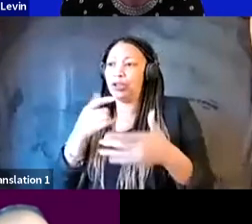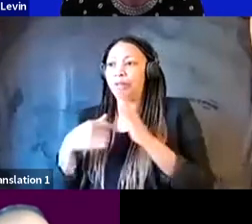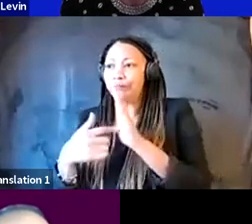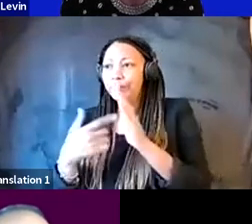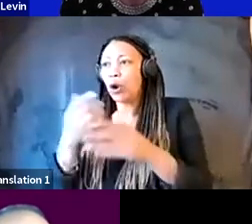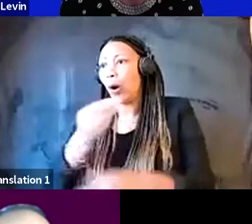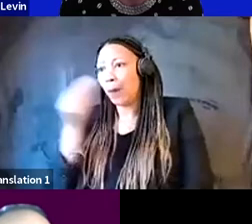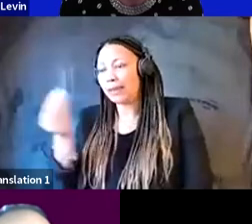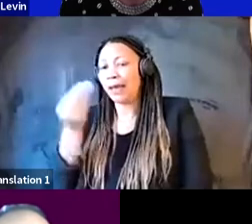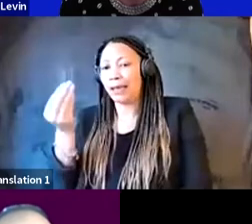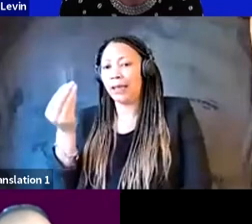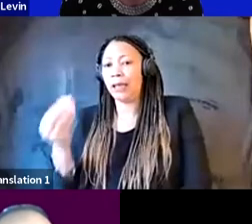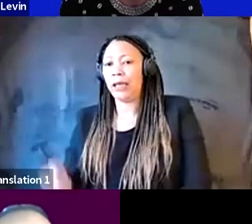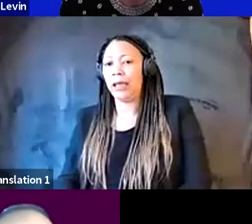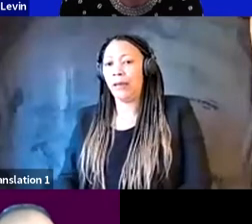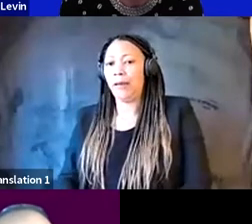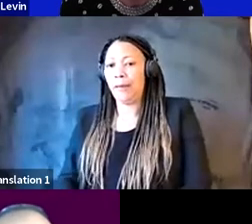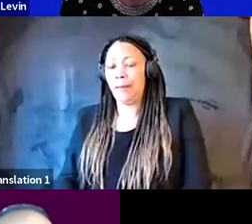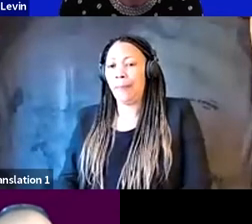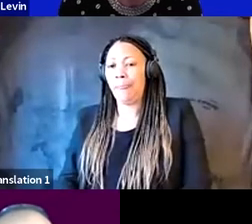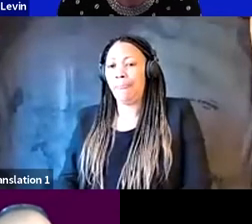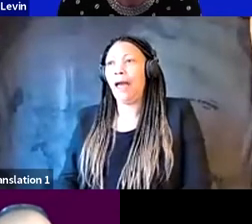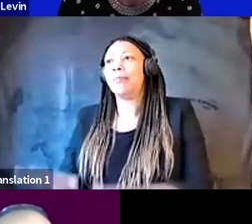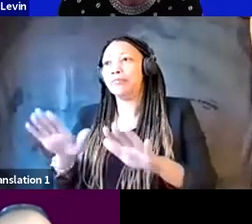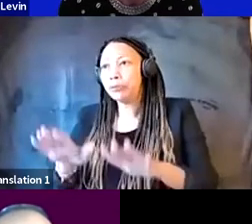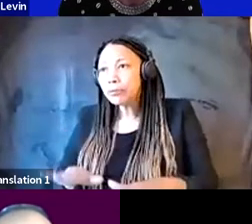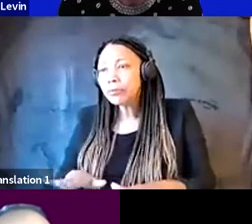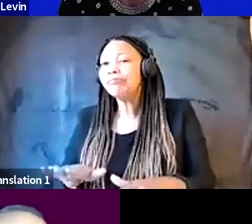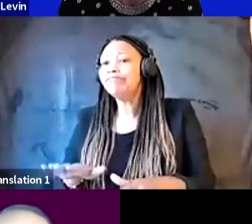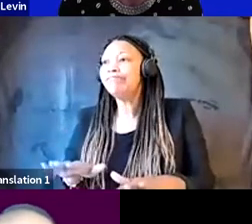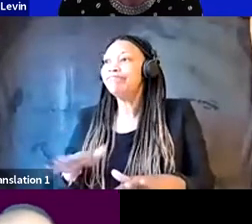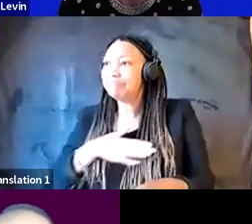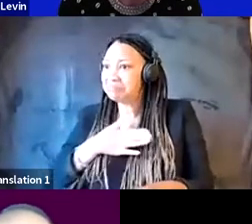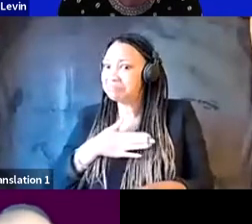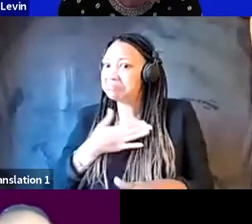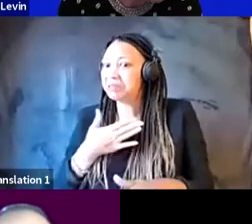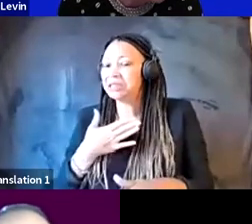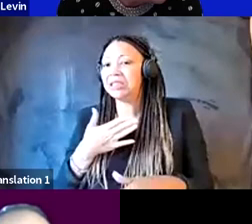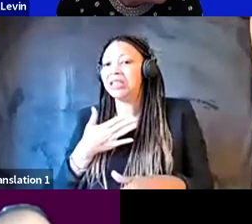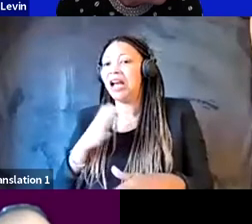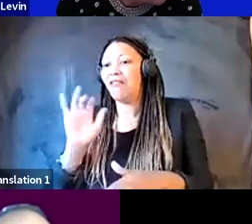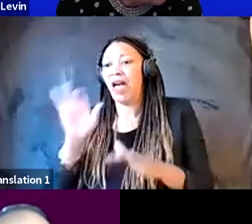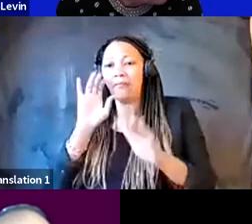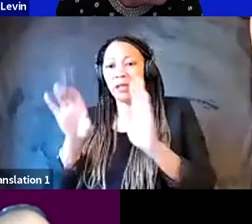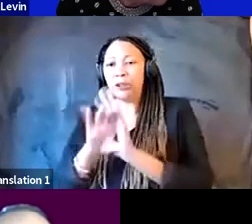are relieved by those, or allayed by that image.